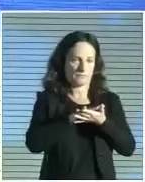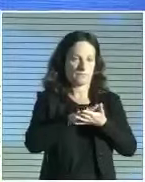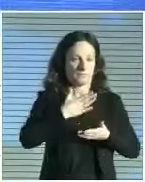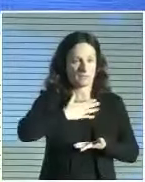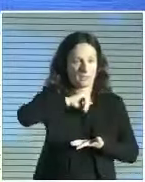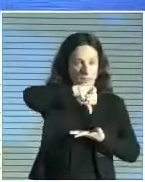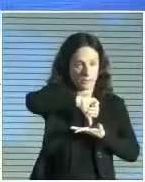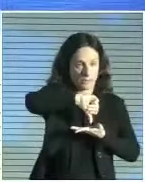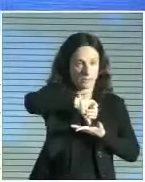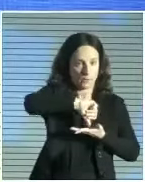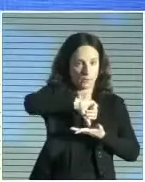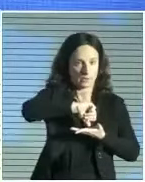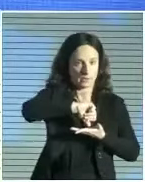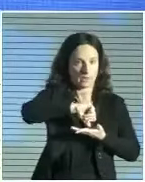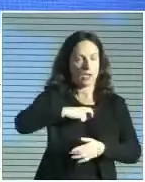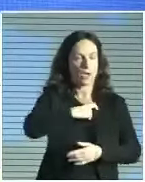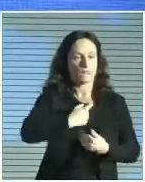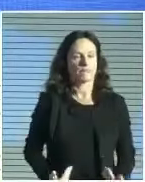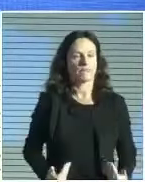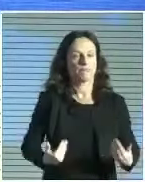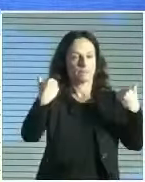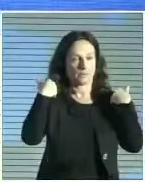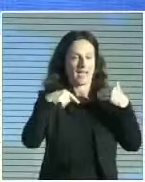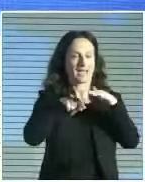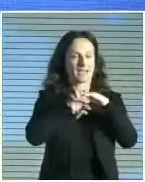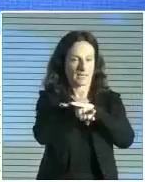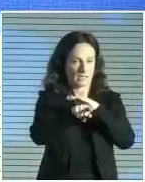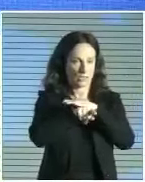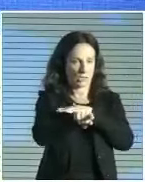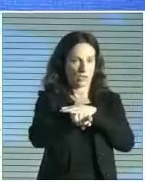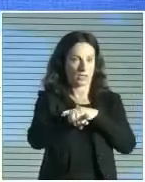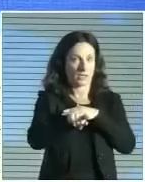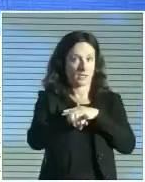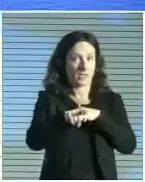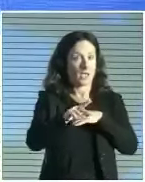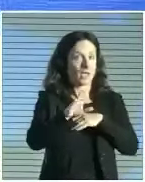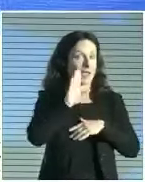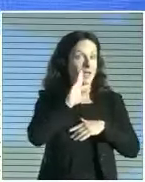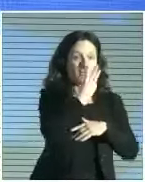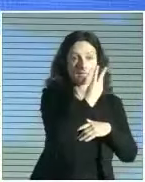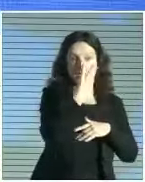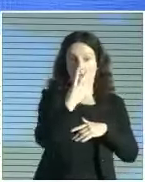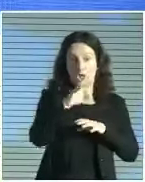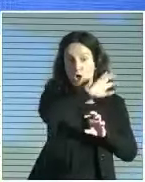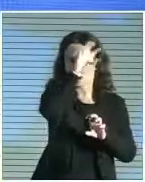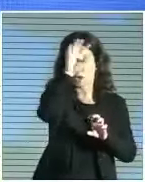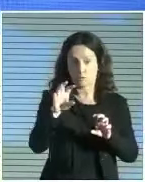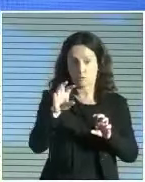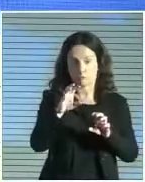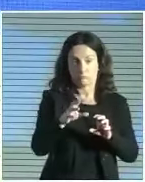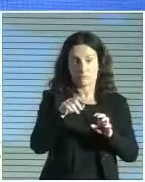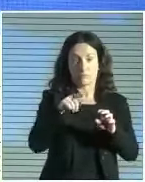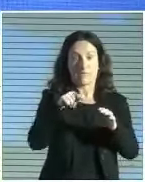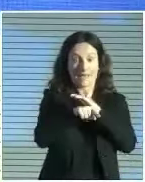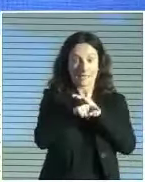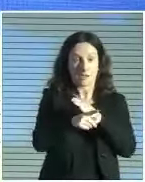the management, the managing of all 32 states. And it is a big responsibility. Okay, can I just, the